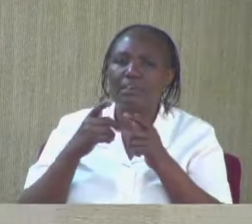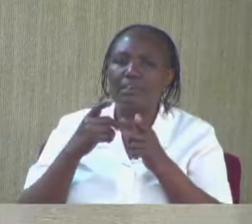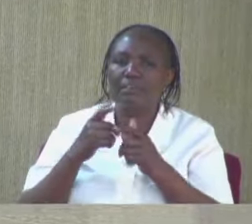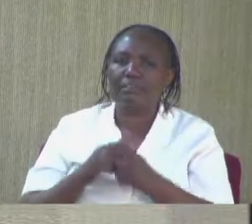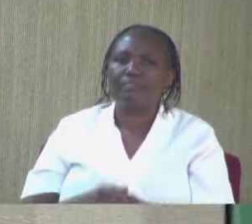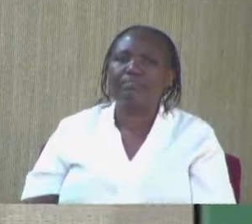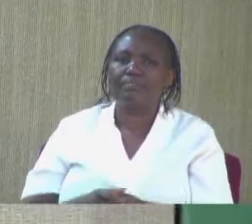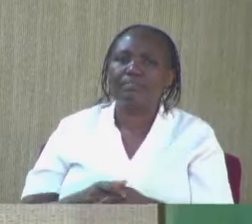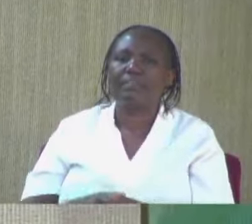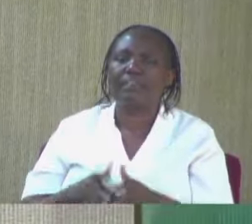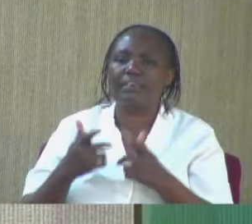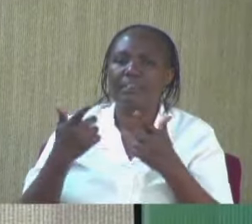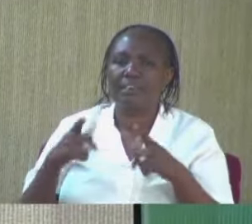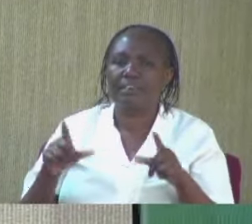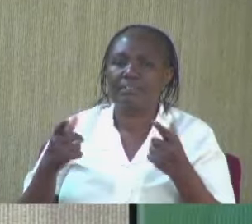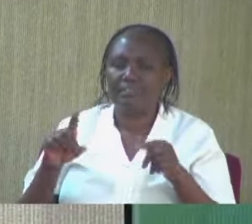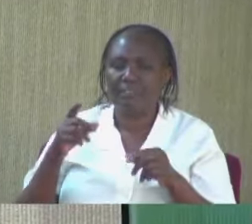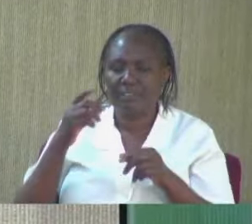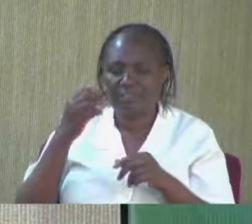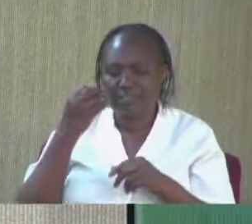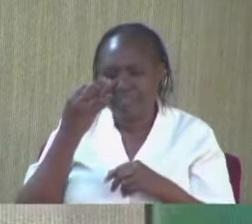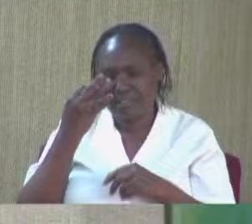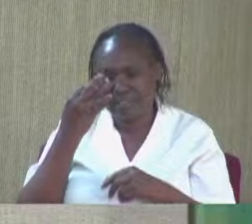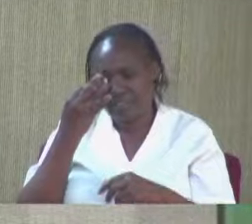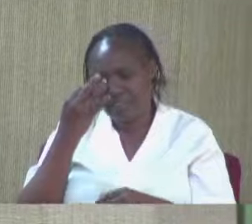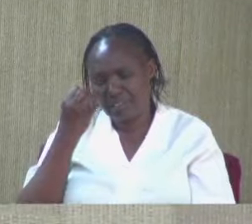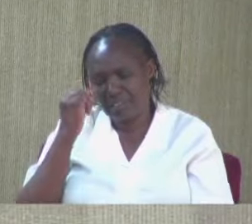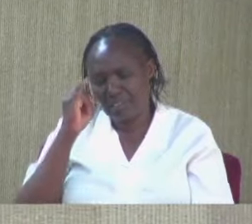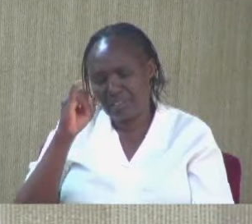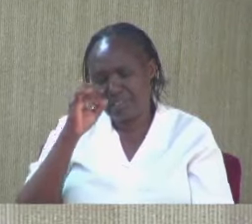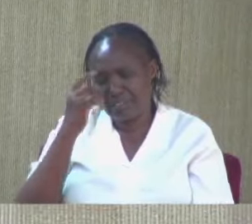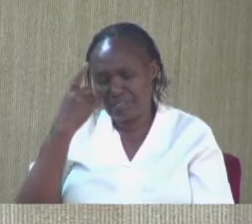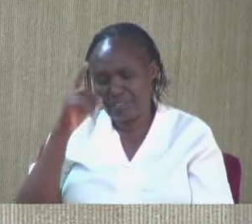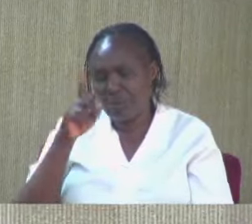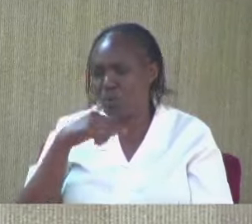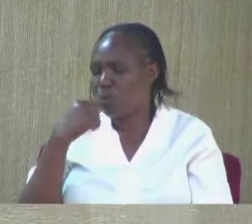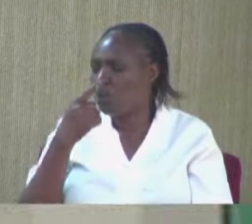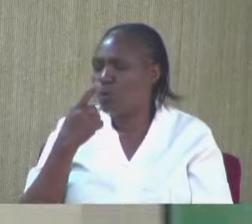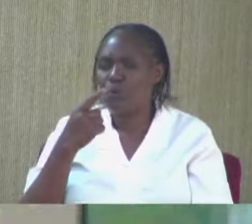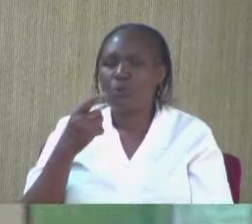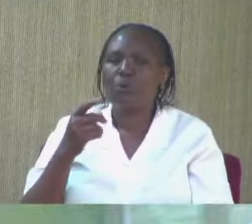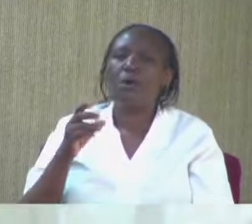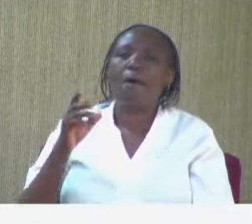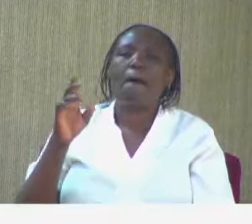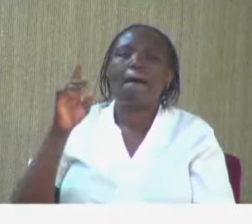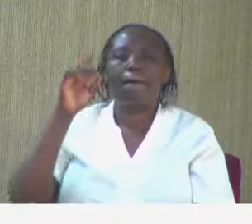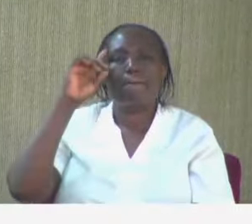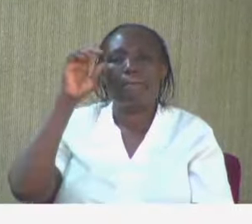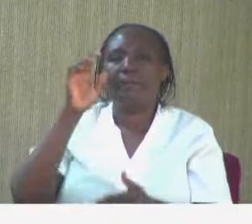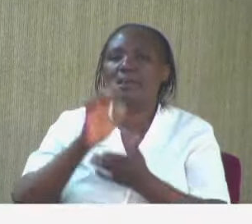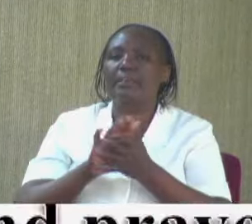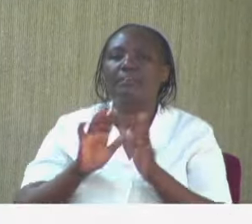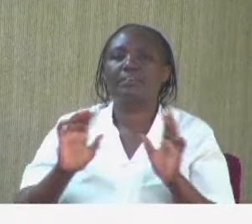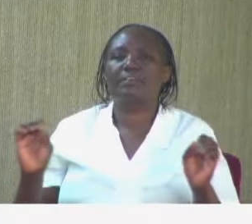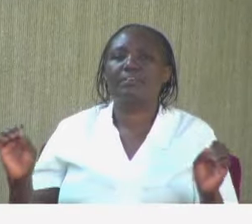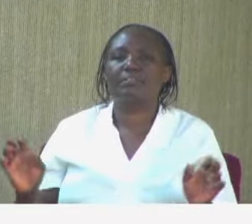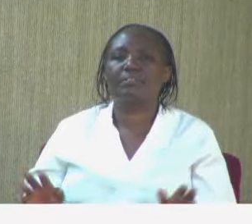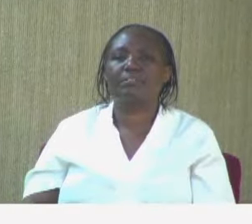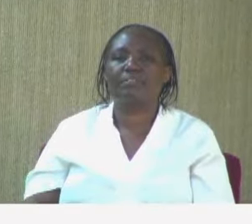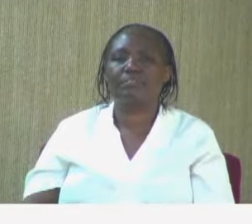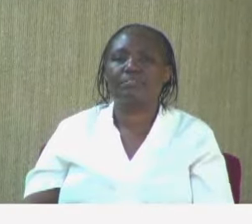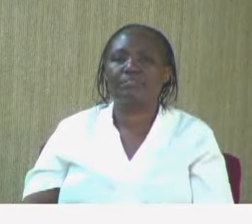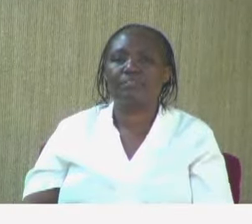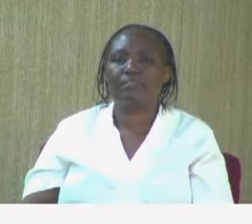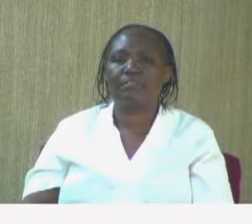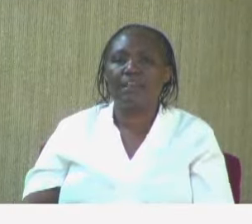the text says for unbelievers. How about the spirit of prophecy? But now notice the last part. But